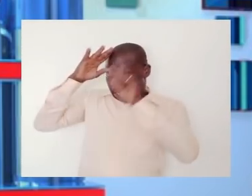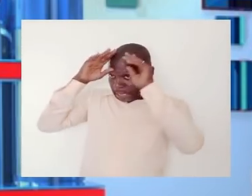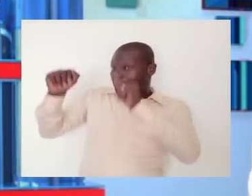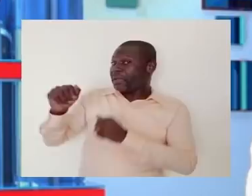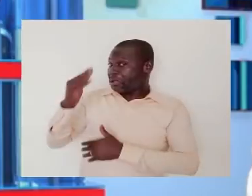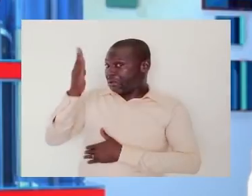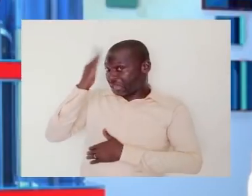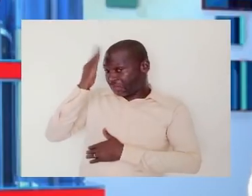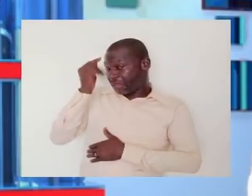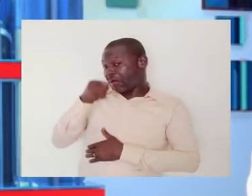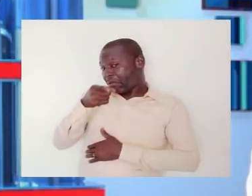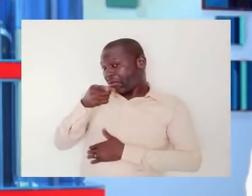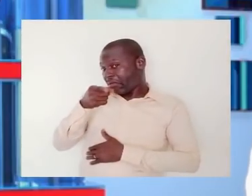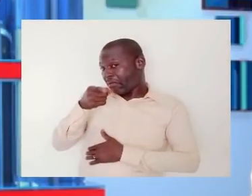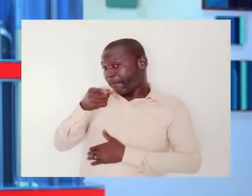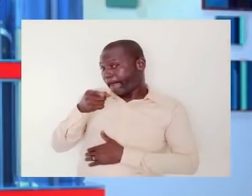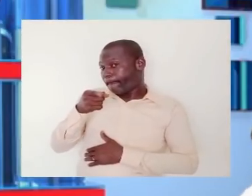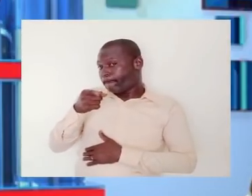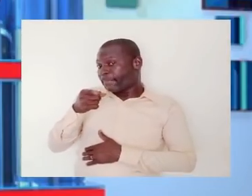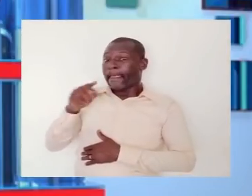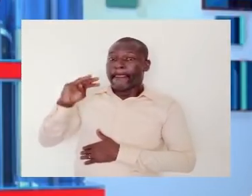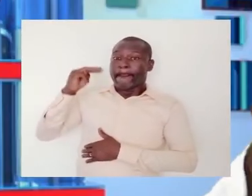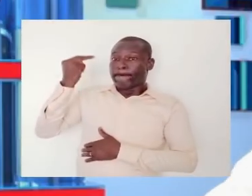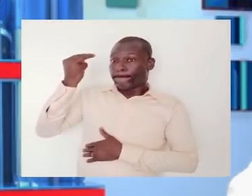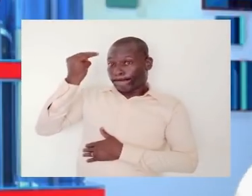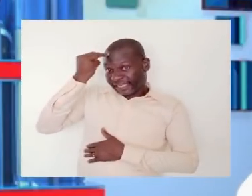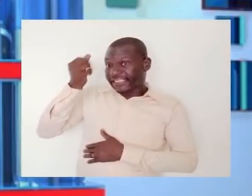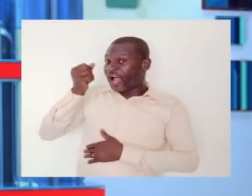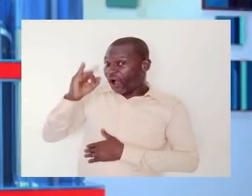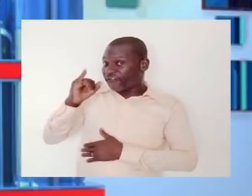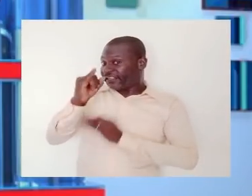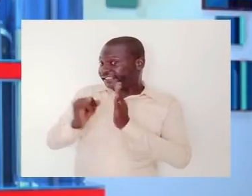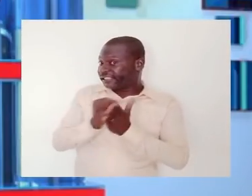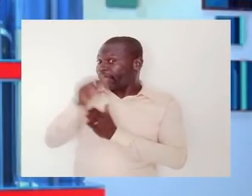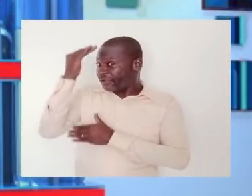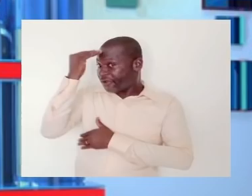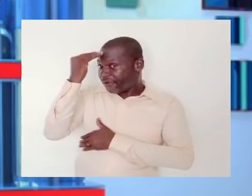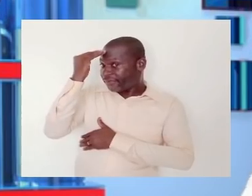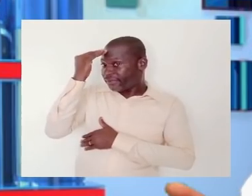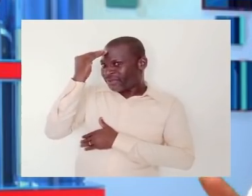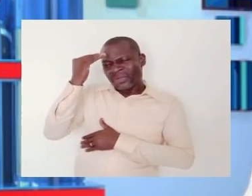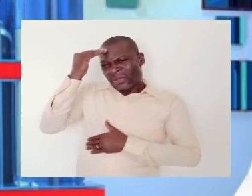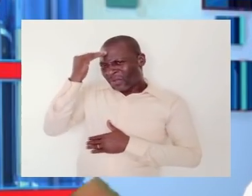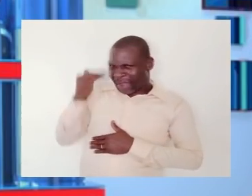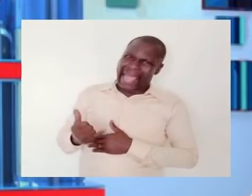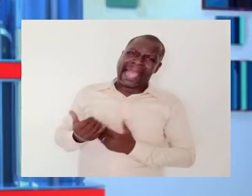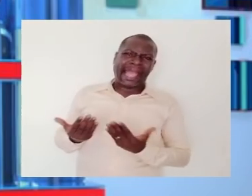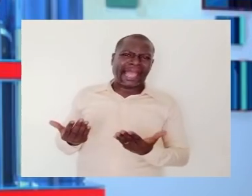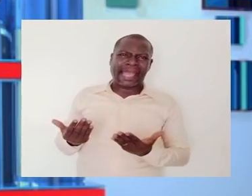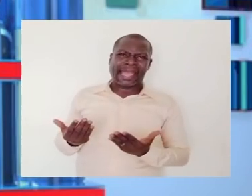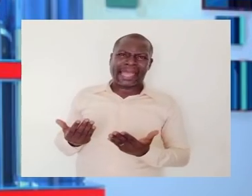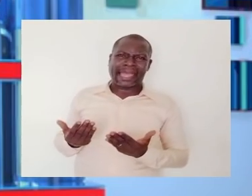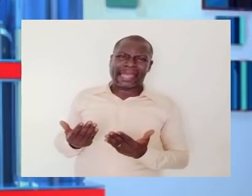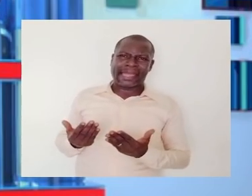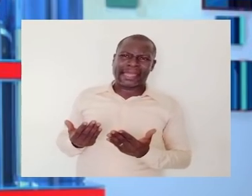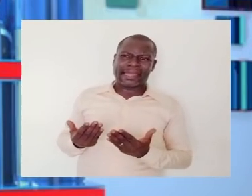aban etimu ya we minister of interior enti asem wei mo ya we adan ani ye yesa e wo